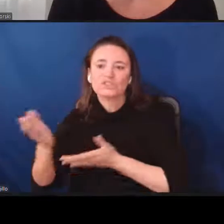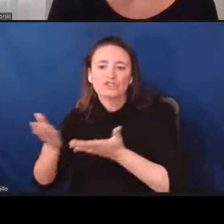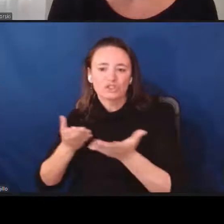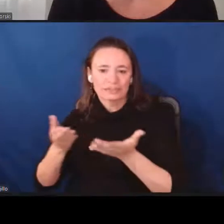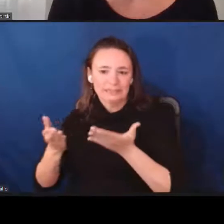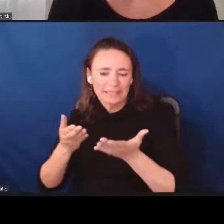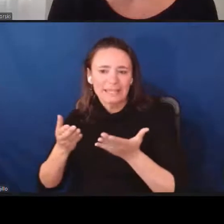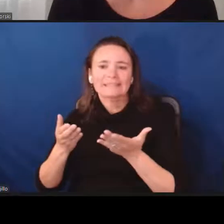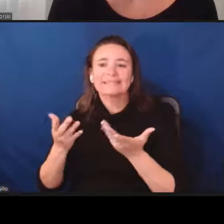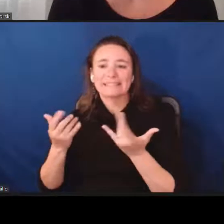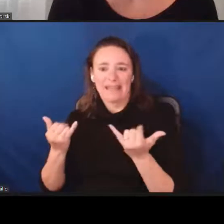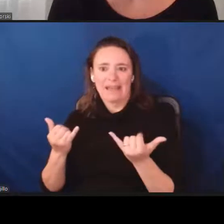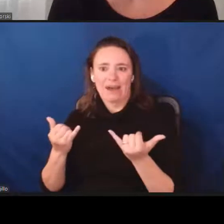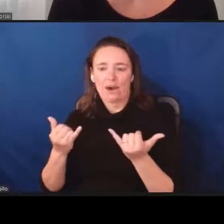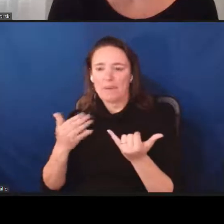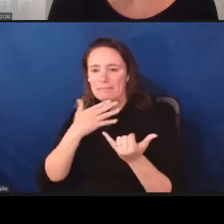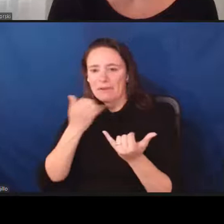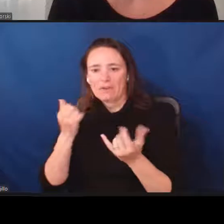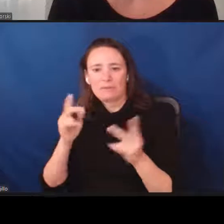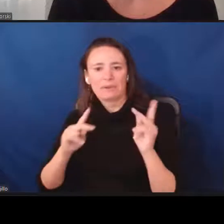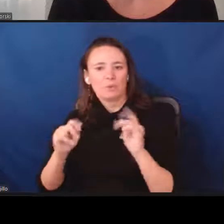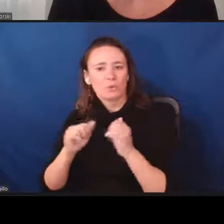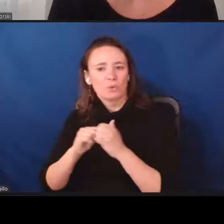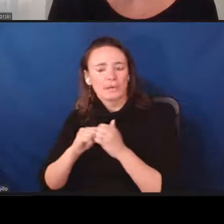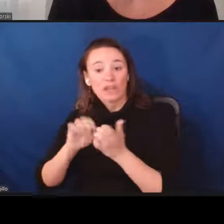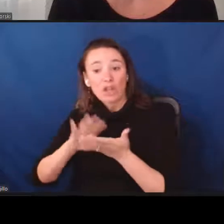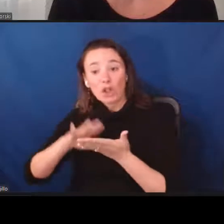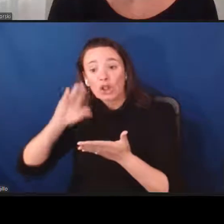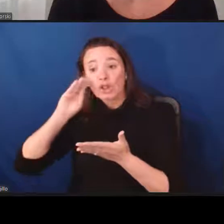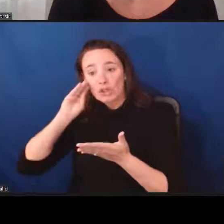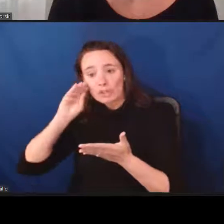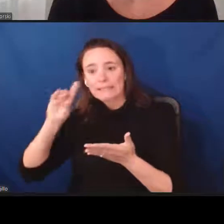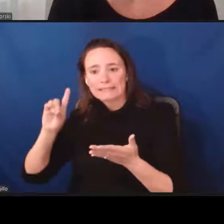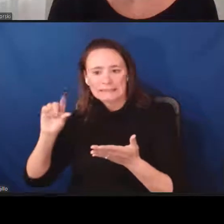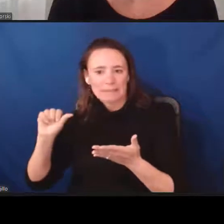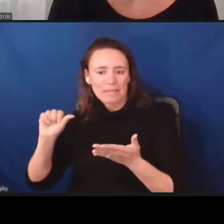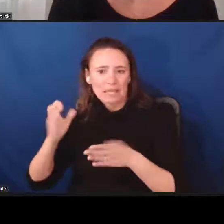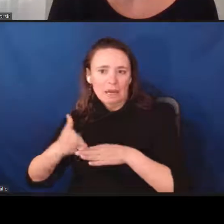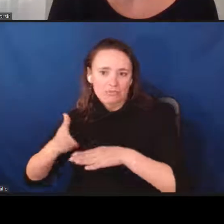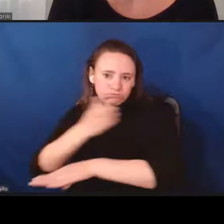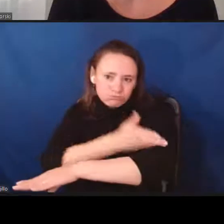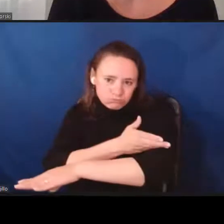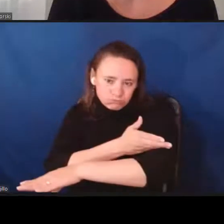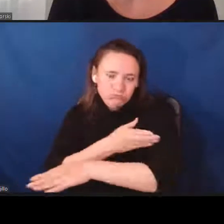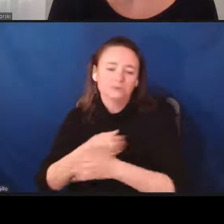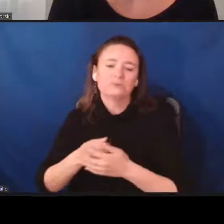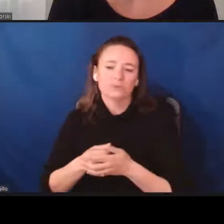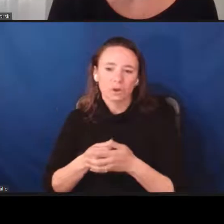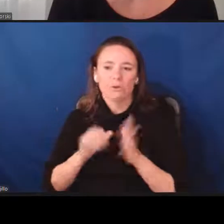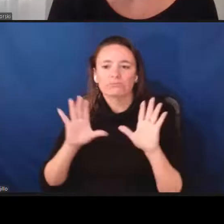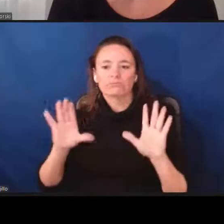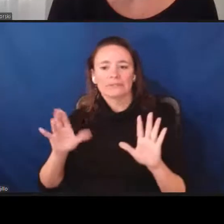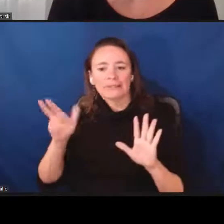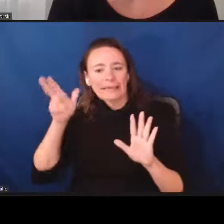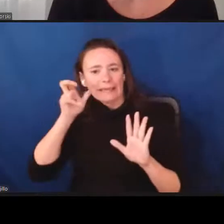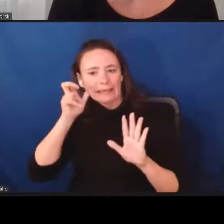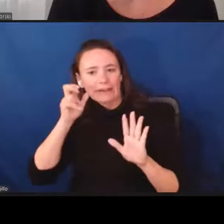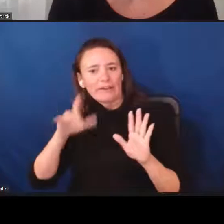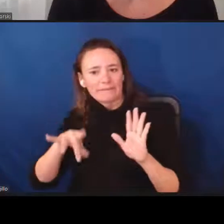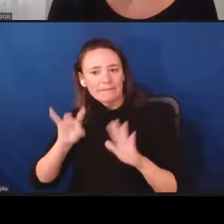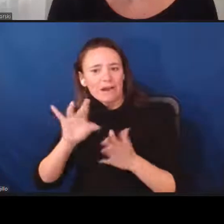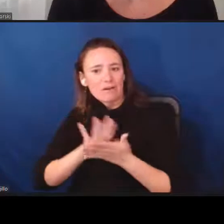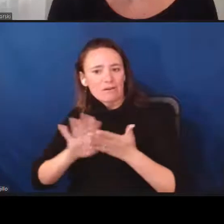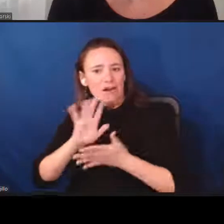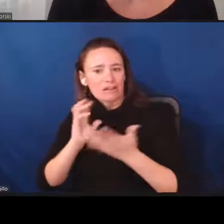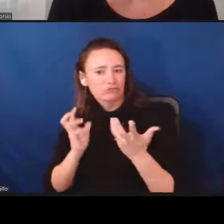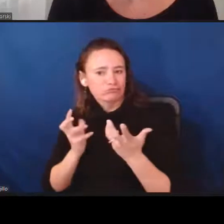learning disabilities has just come such a long way. Yeah. And it's so great to hear that you did find a school that was fully